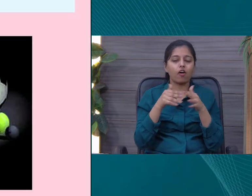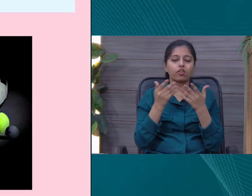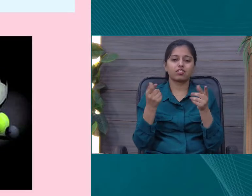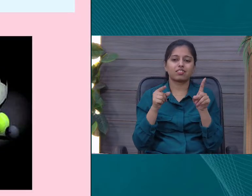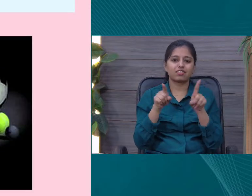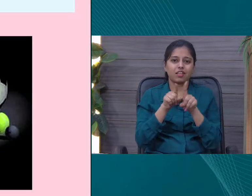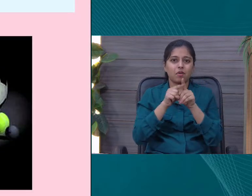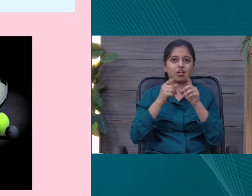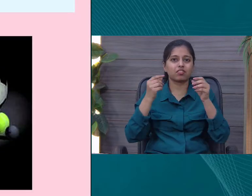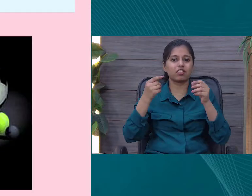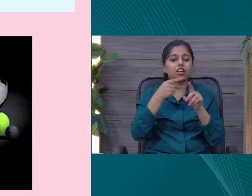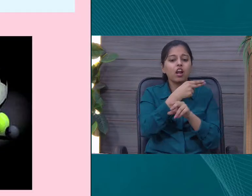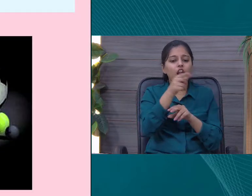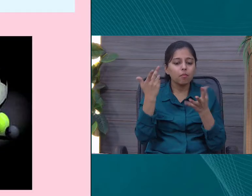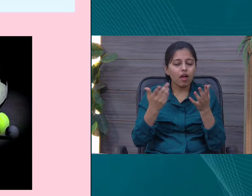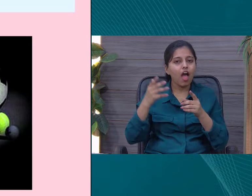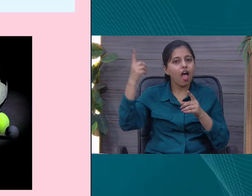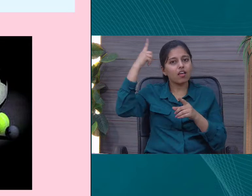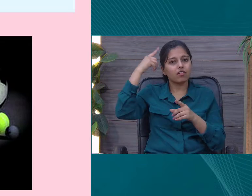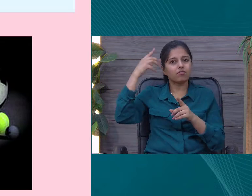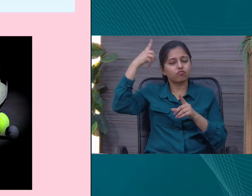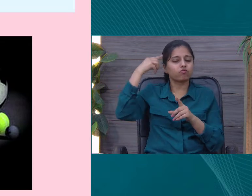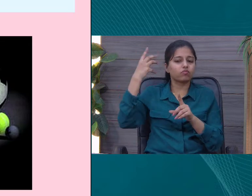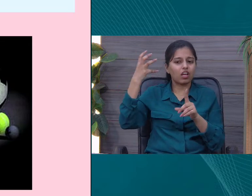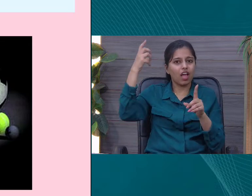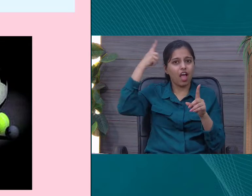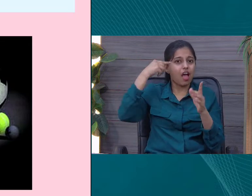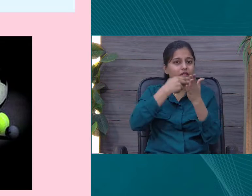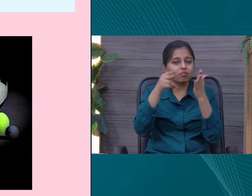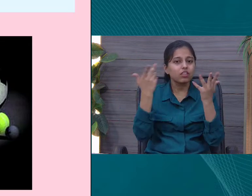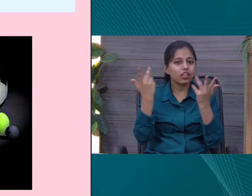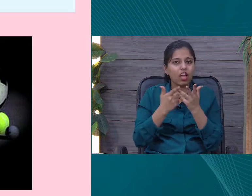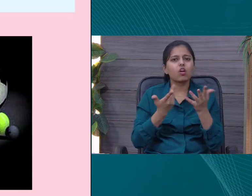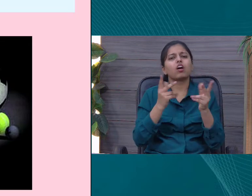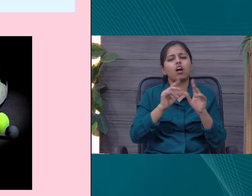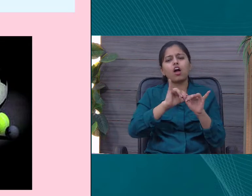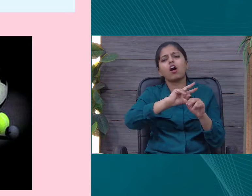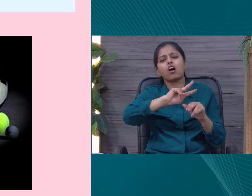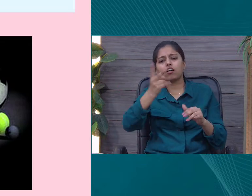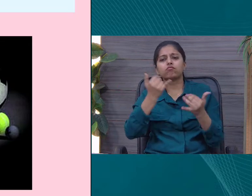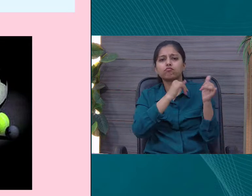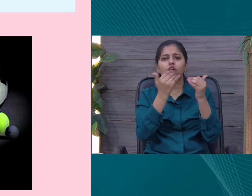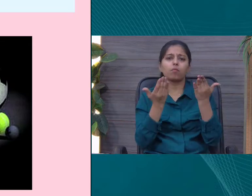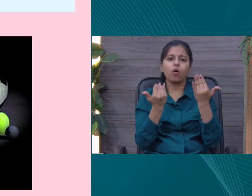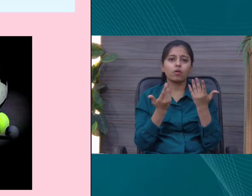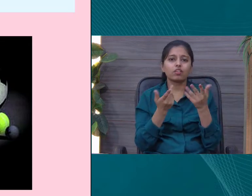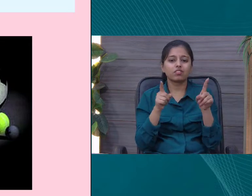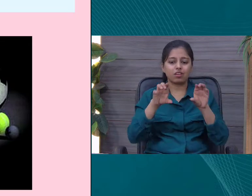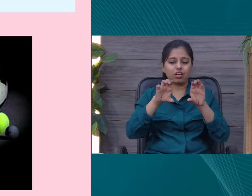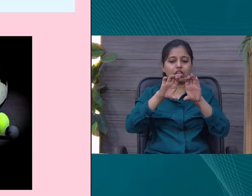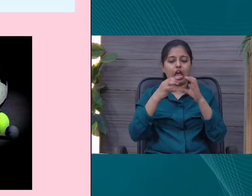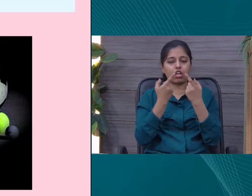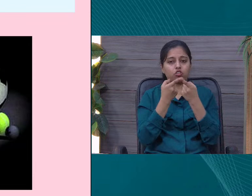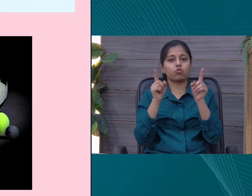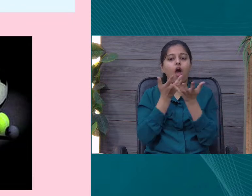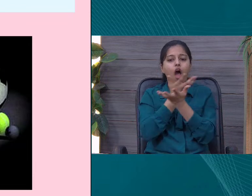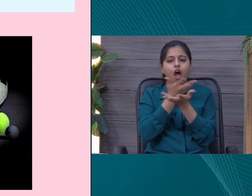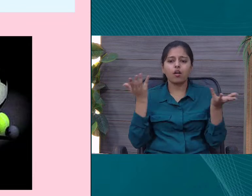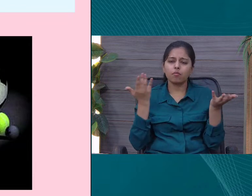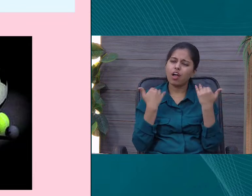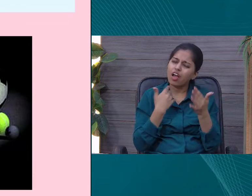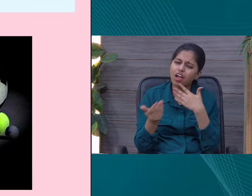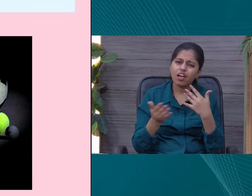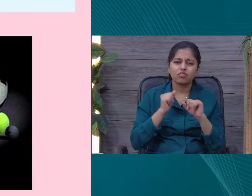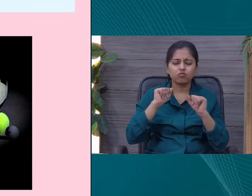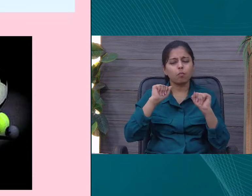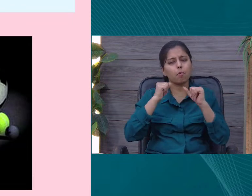shadow is. And besides that, there is another activity that we can do with the classroom objects itself. Anything they have